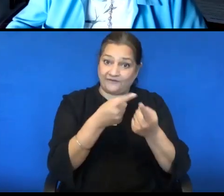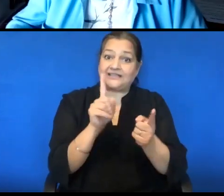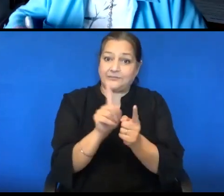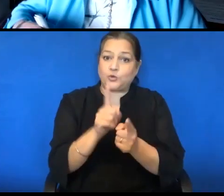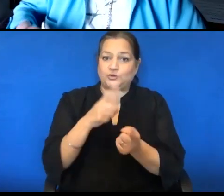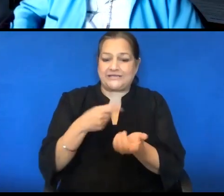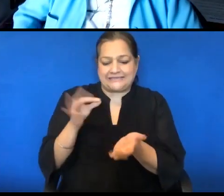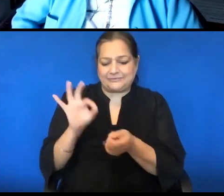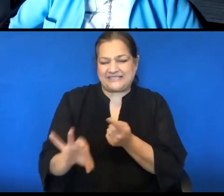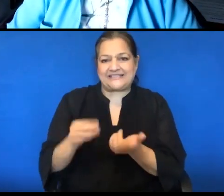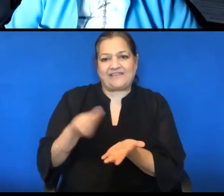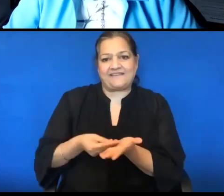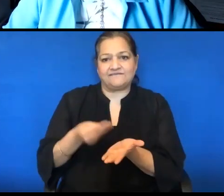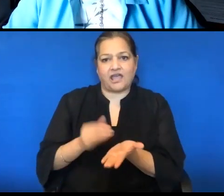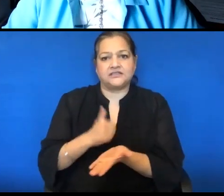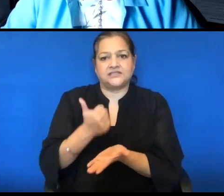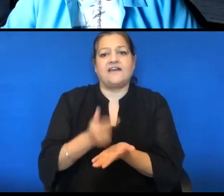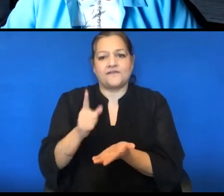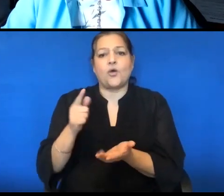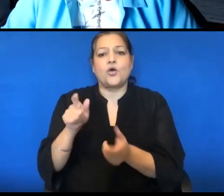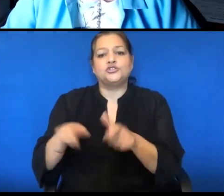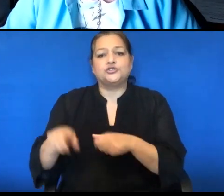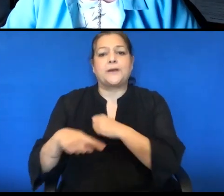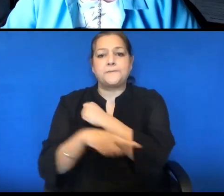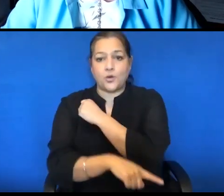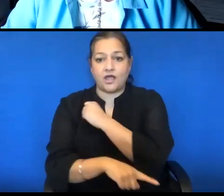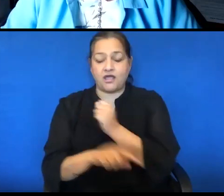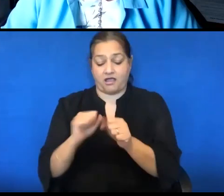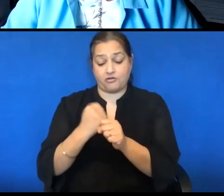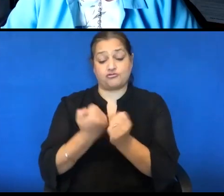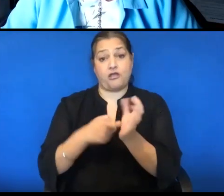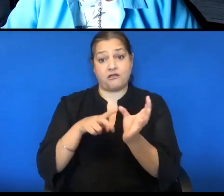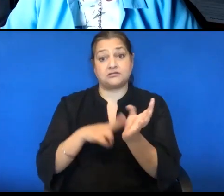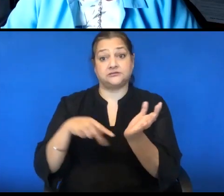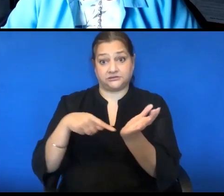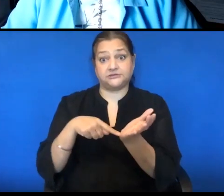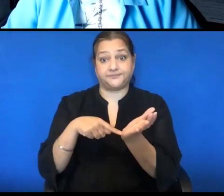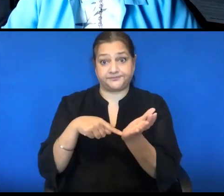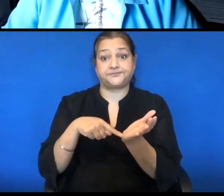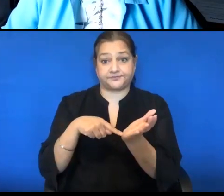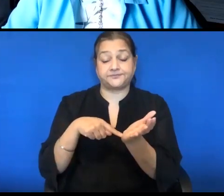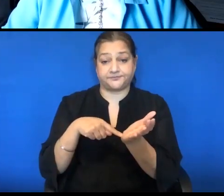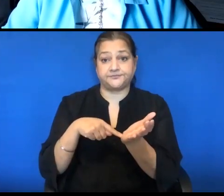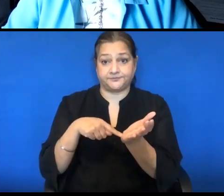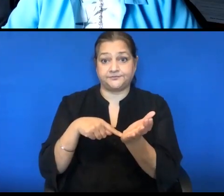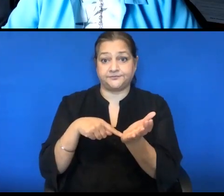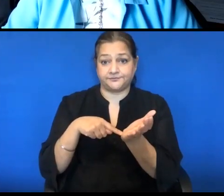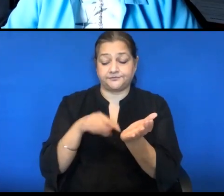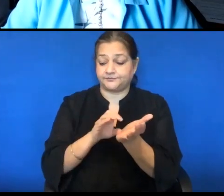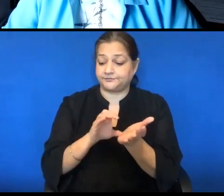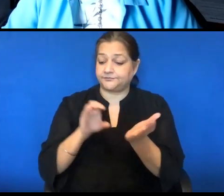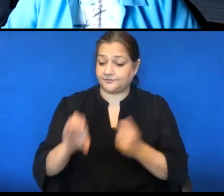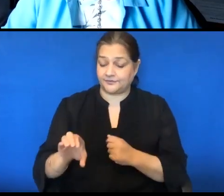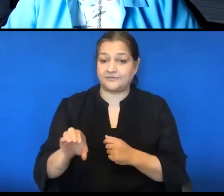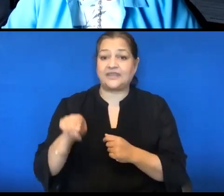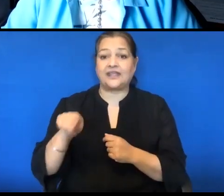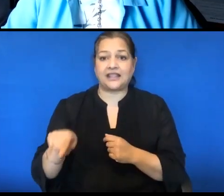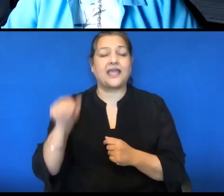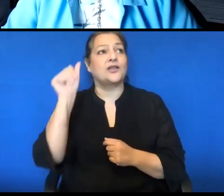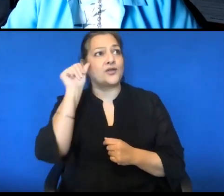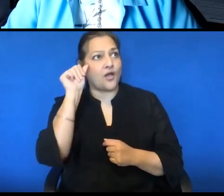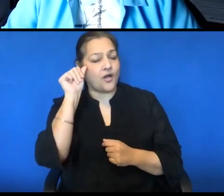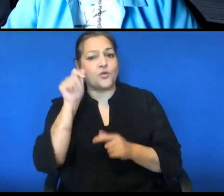fund introduced for the poorest students that is a grant where they absolutely know that they can access the money that they need